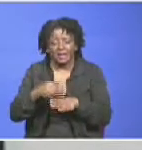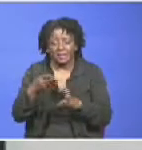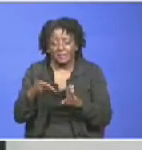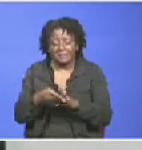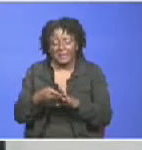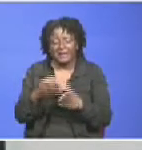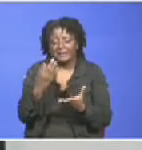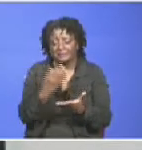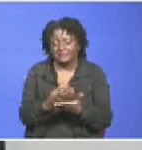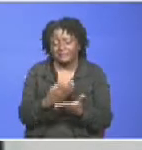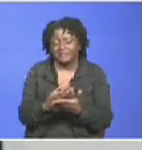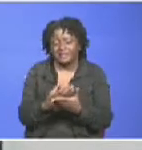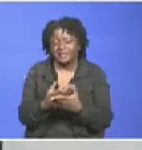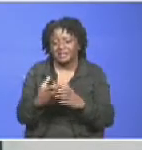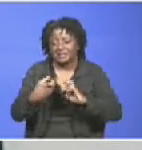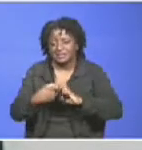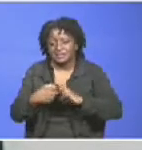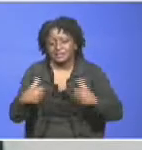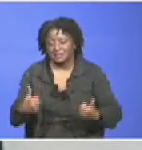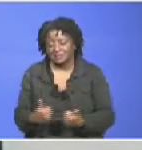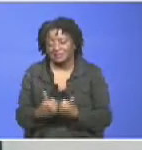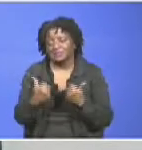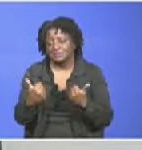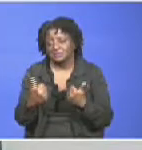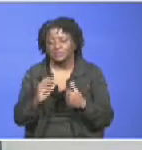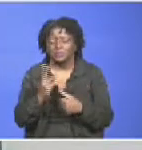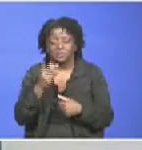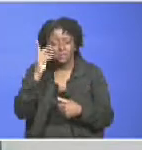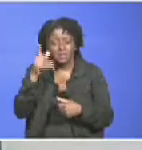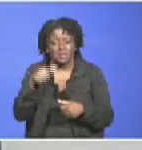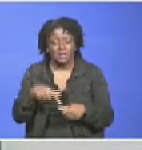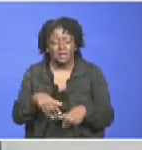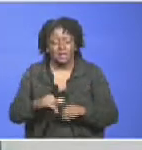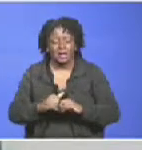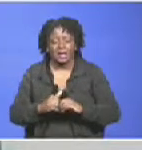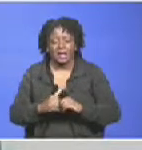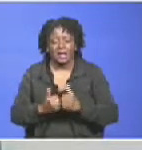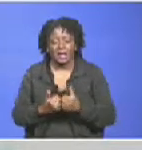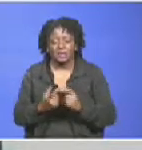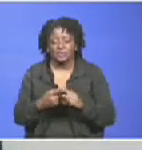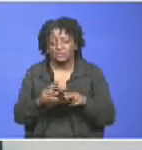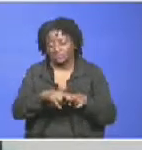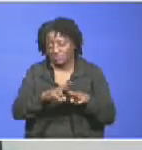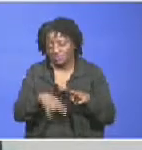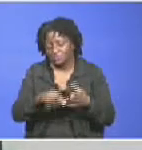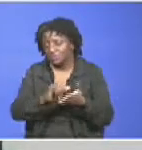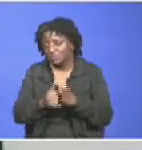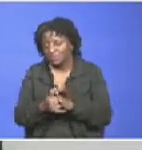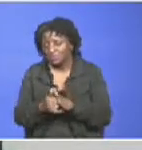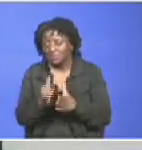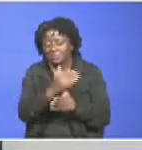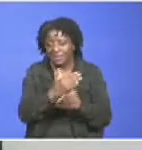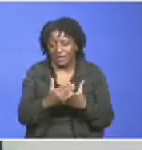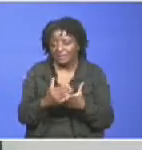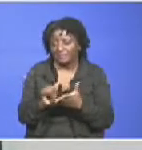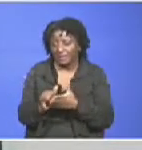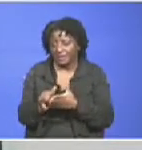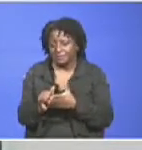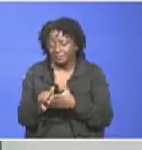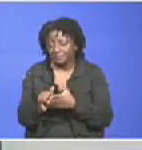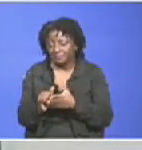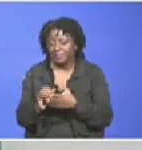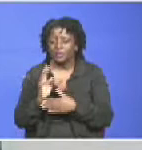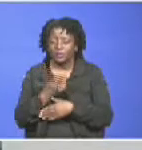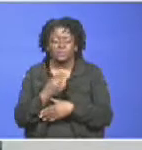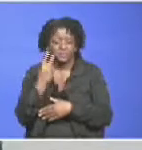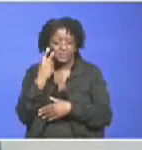issues. And so we are going to be looking at how to reduce those. And part of the way we